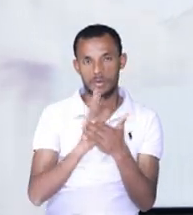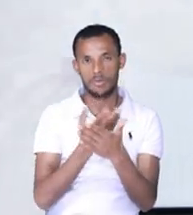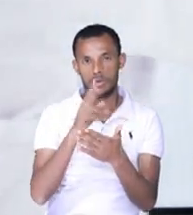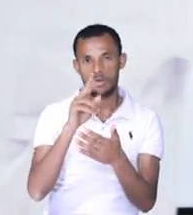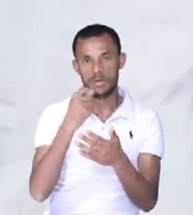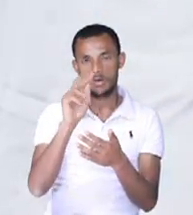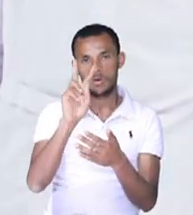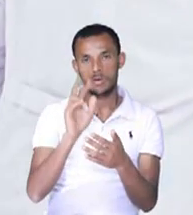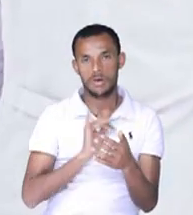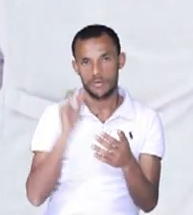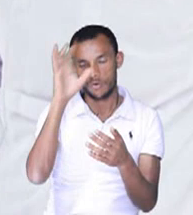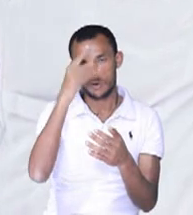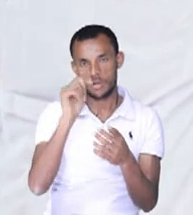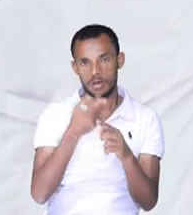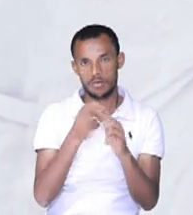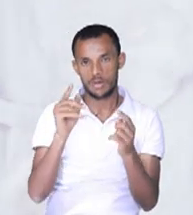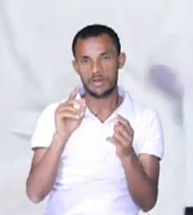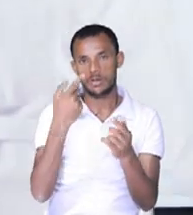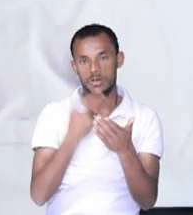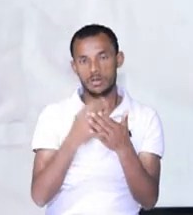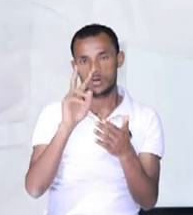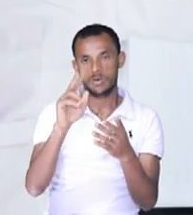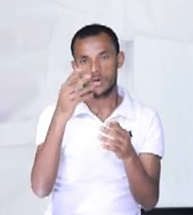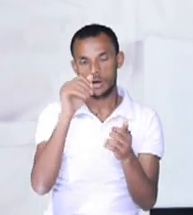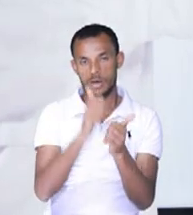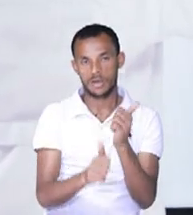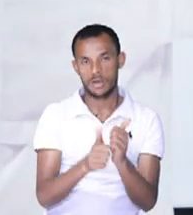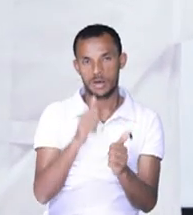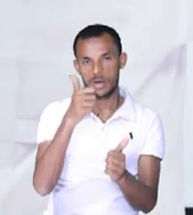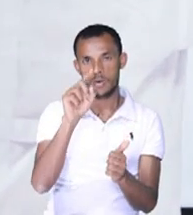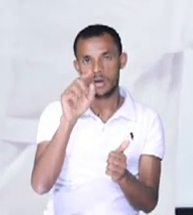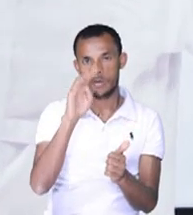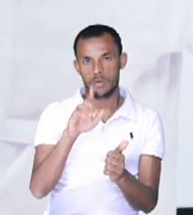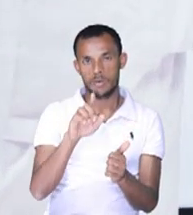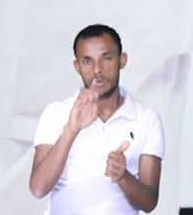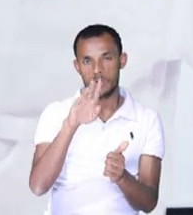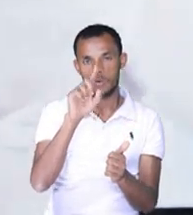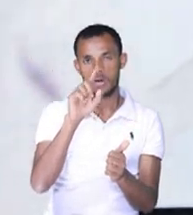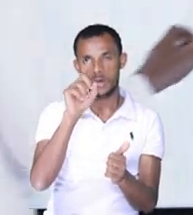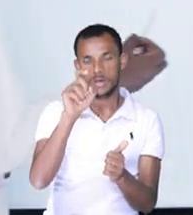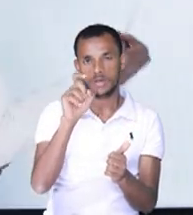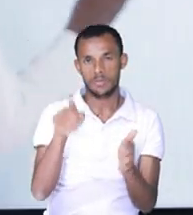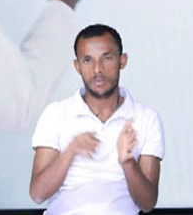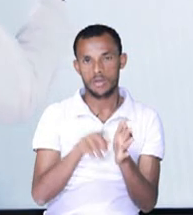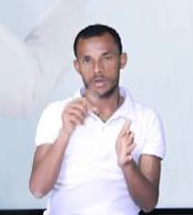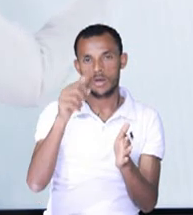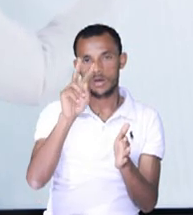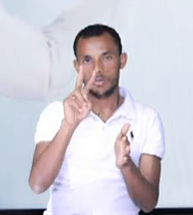two? When I found the difference between these two, this will be cancelled. A1 B1X minus